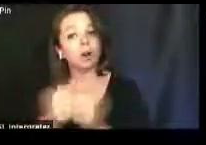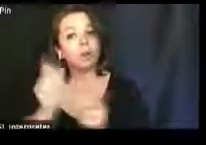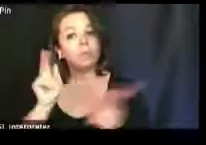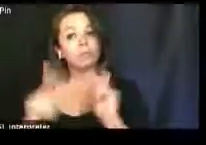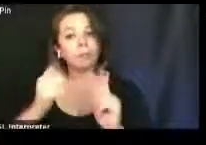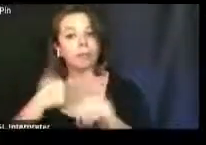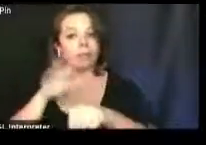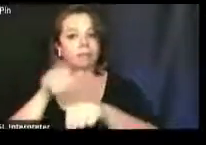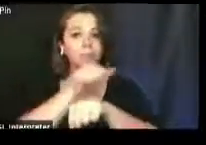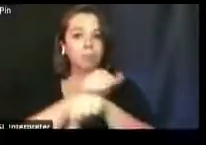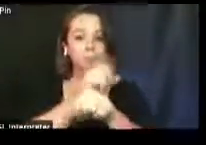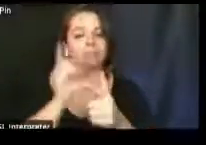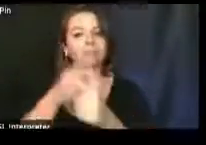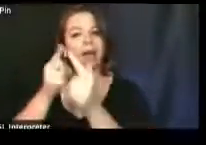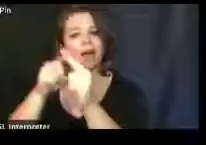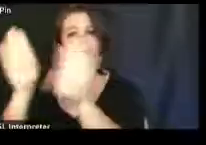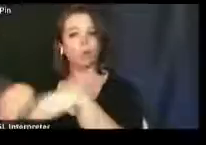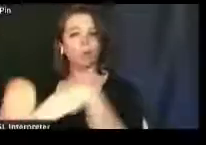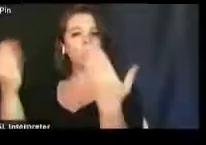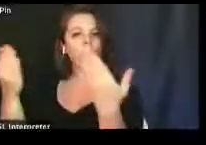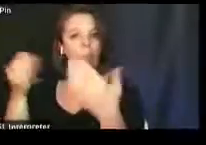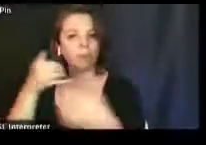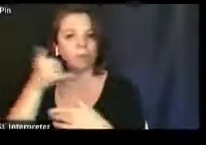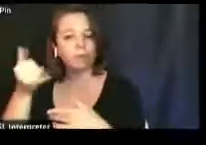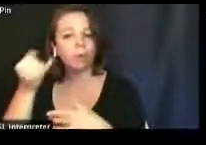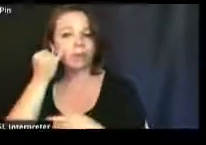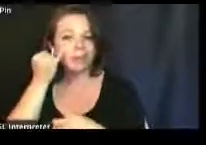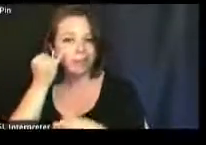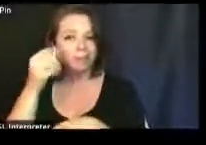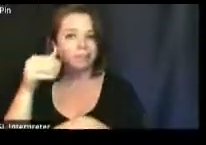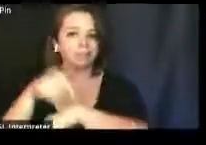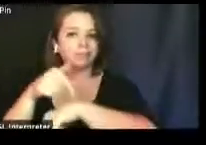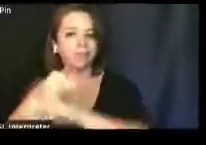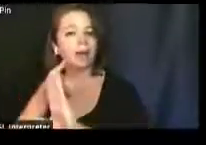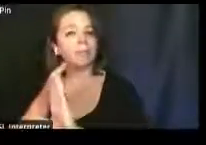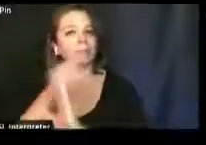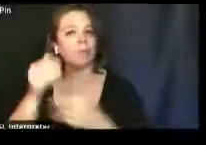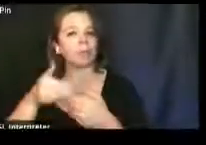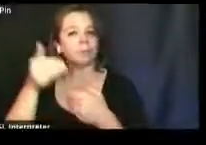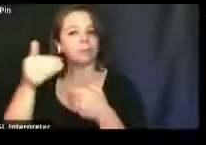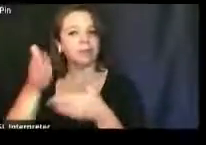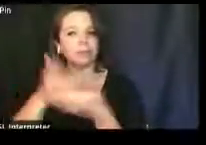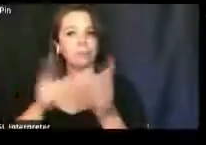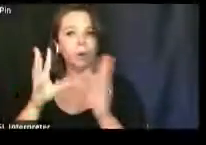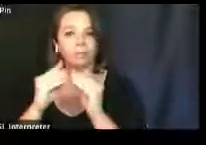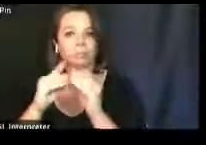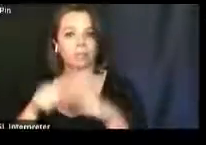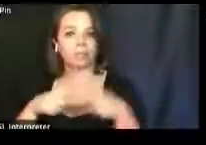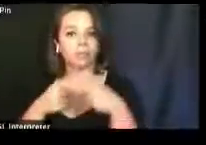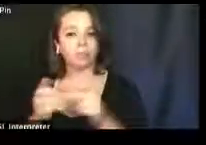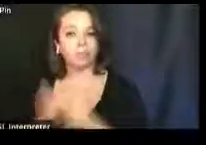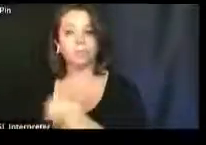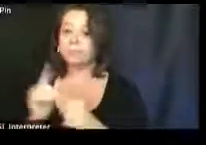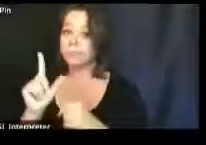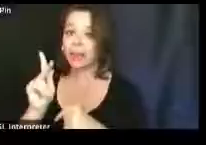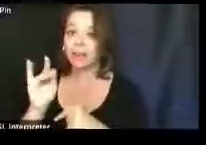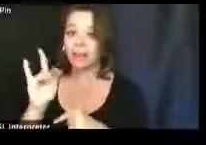then open the phone lines if there is time before the next session. Katie? Yes, Chair.